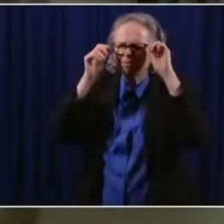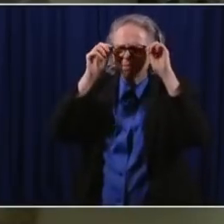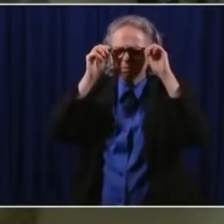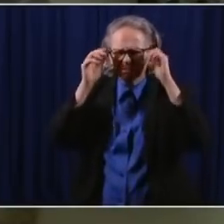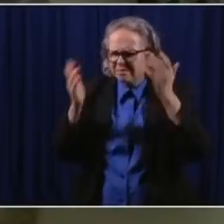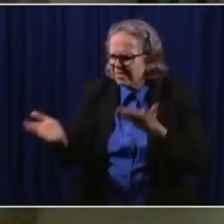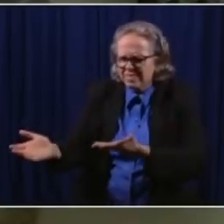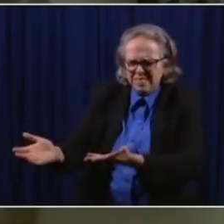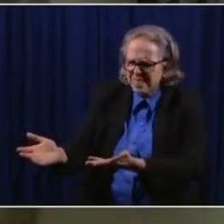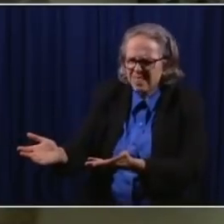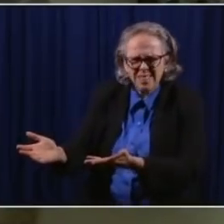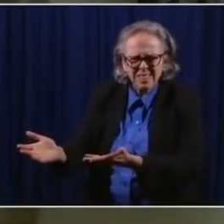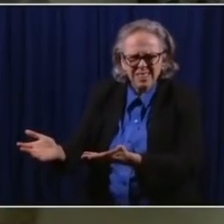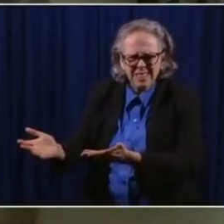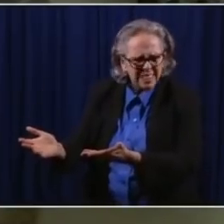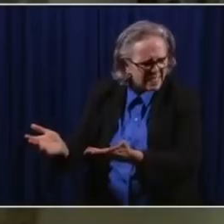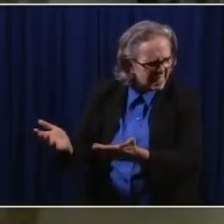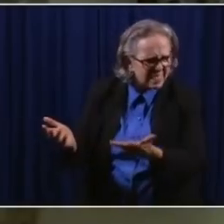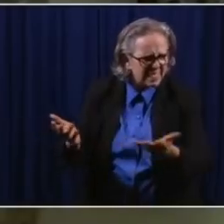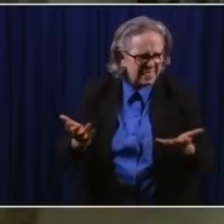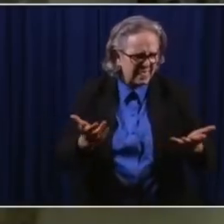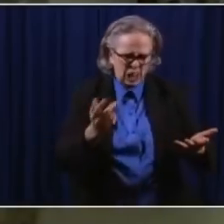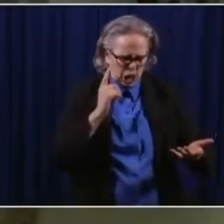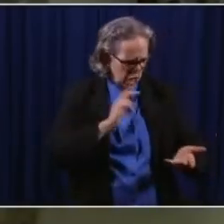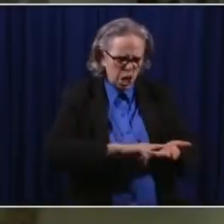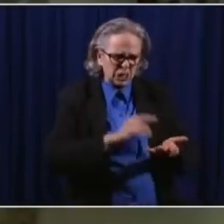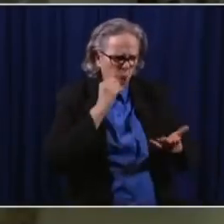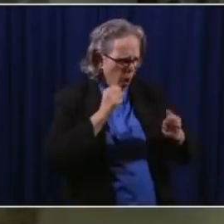Just as the nursing homes many times will reflect